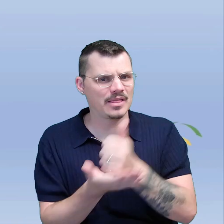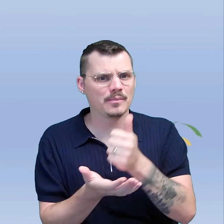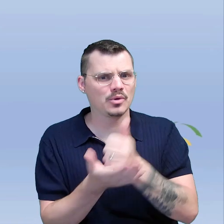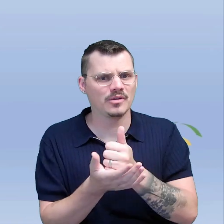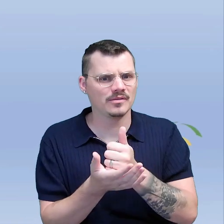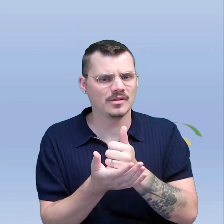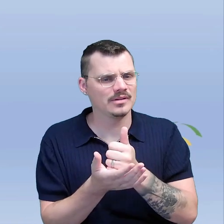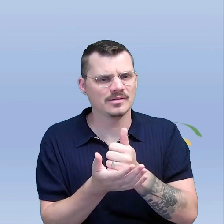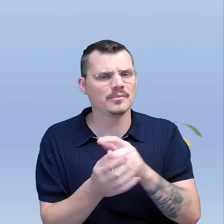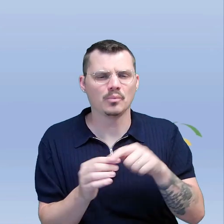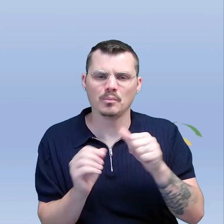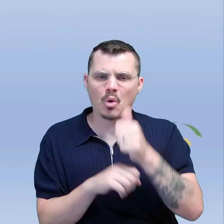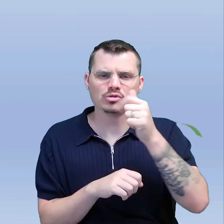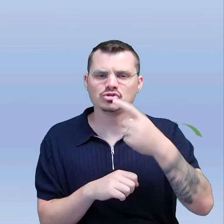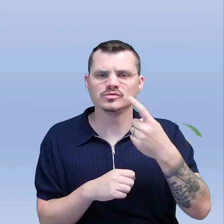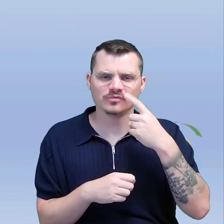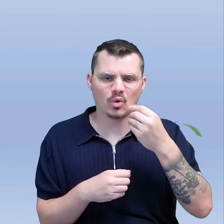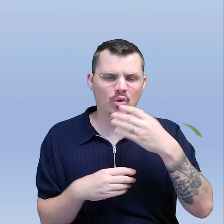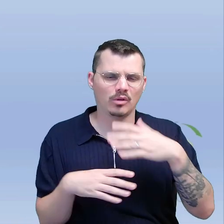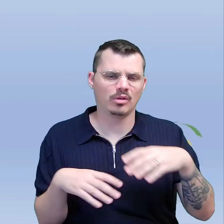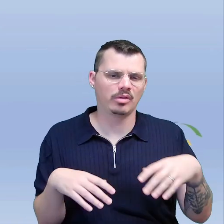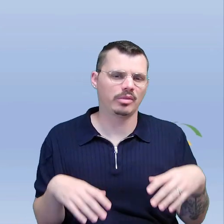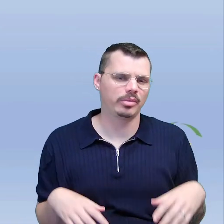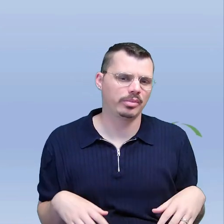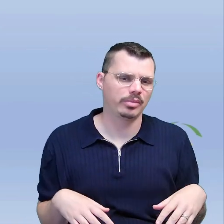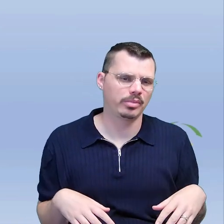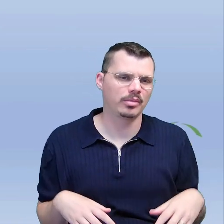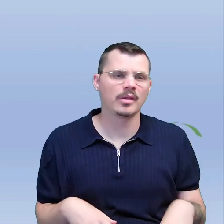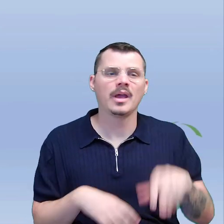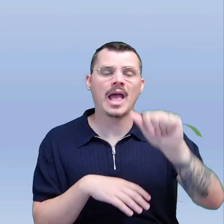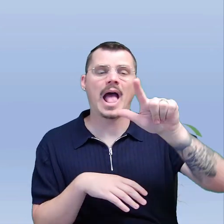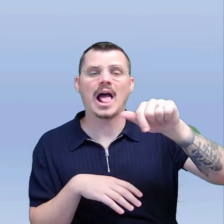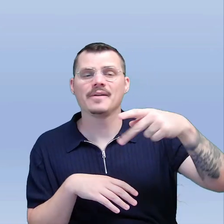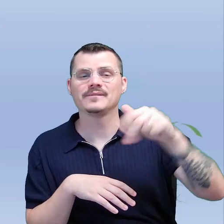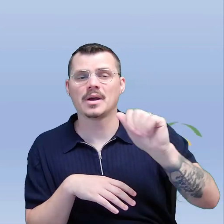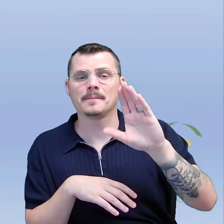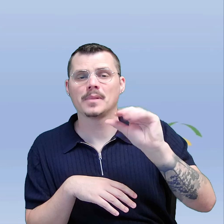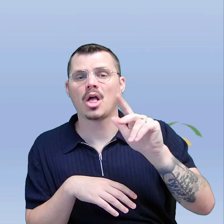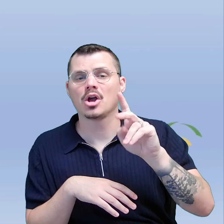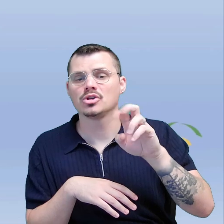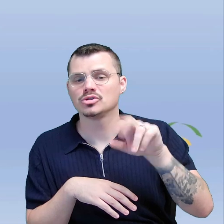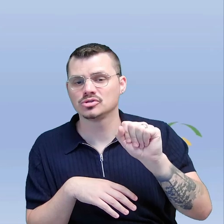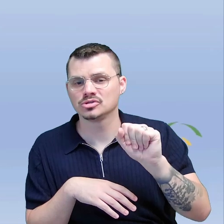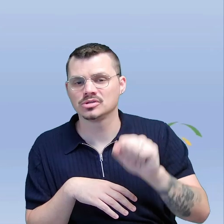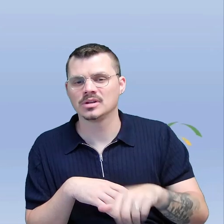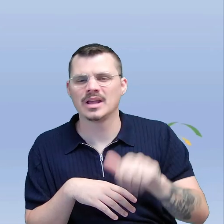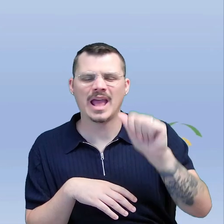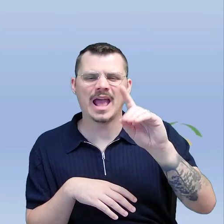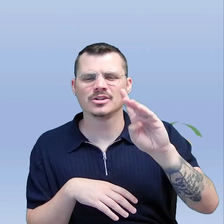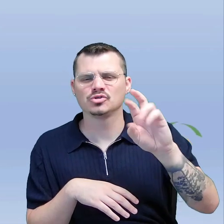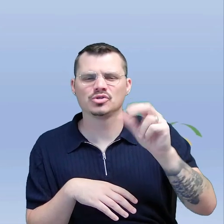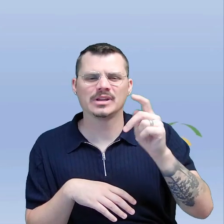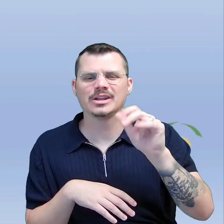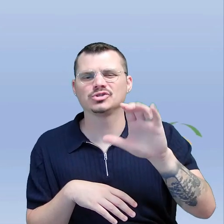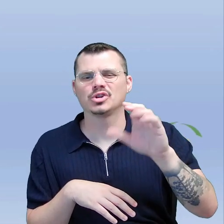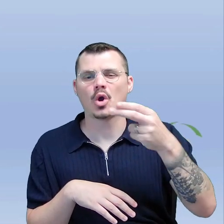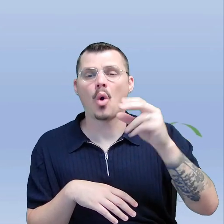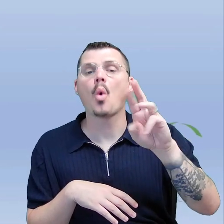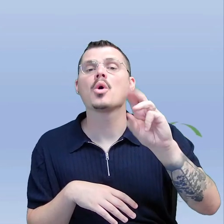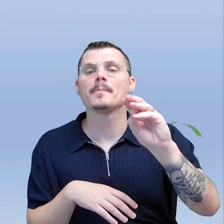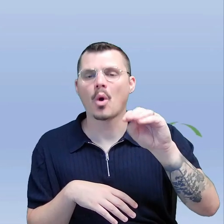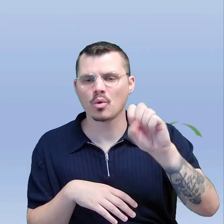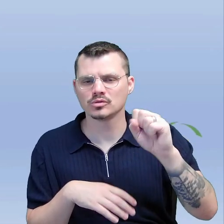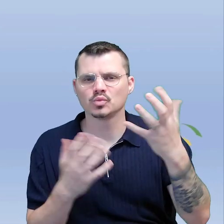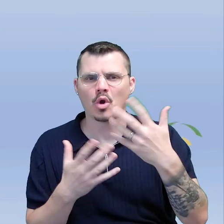purely for restraint. Alpha blockers, alpha adrenergic hormones are what